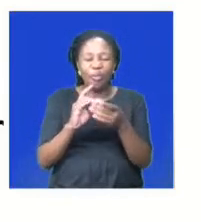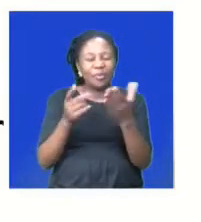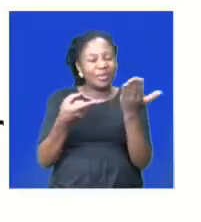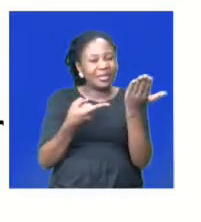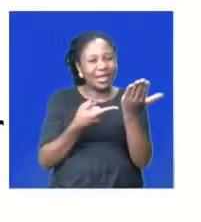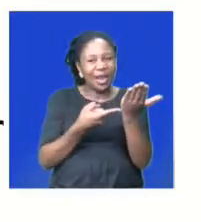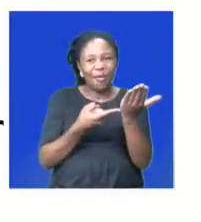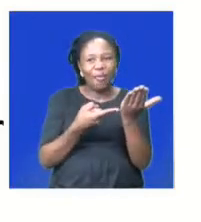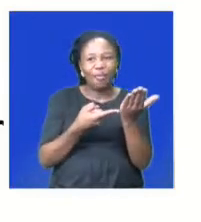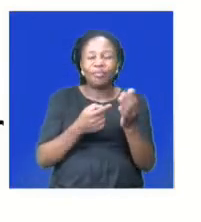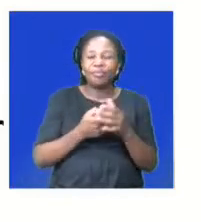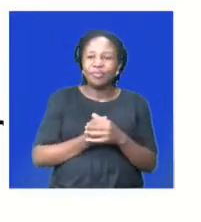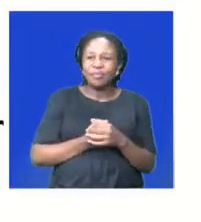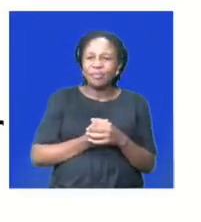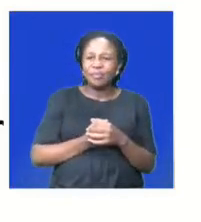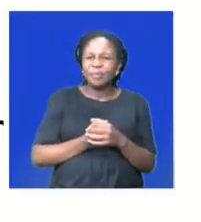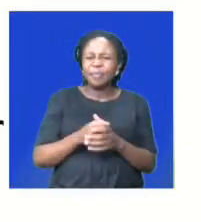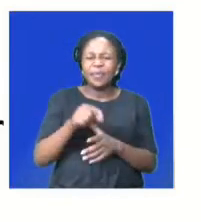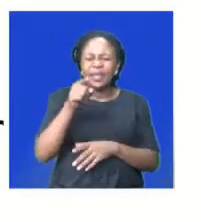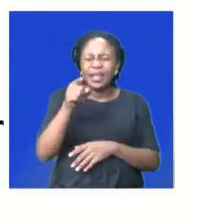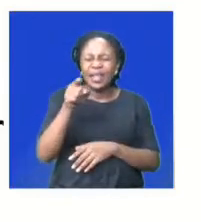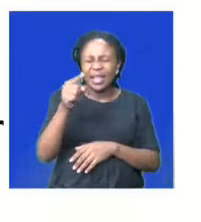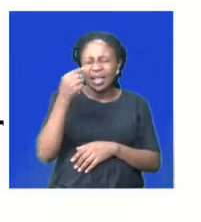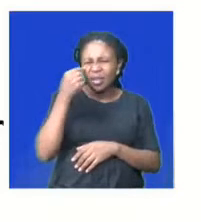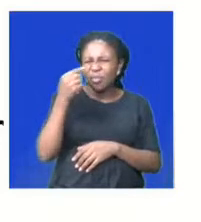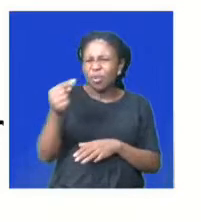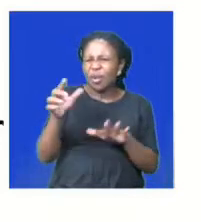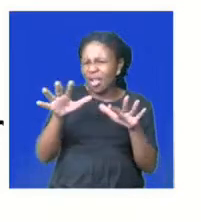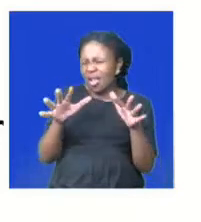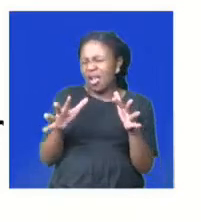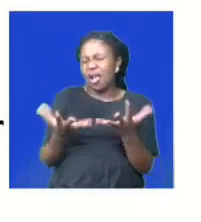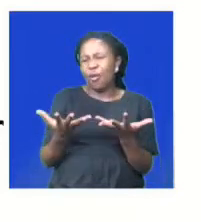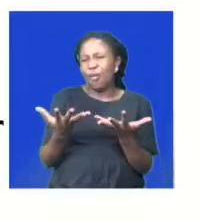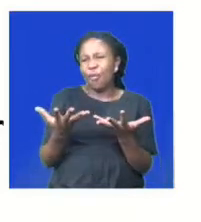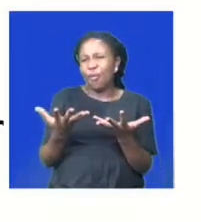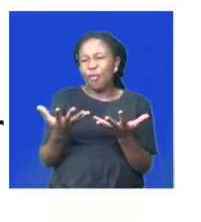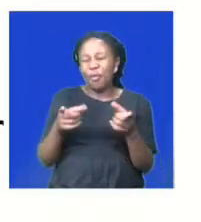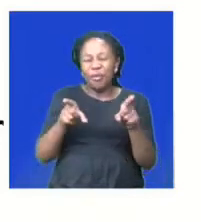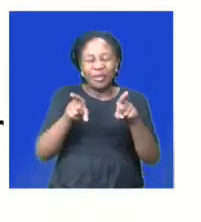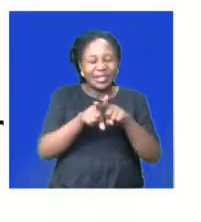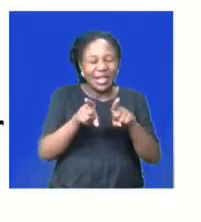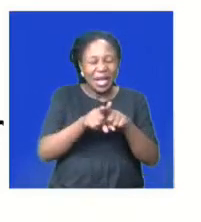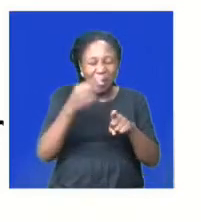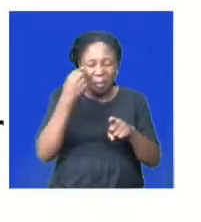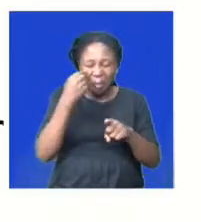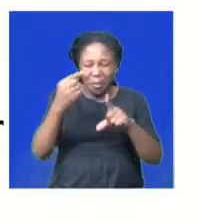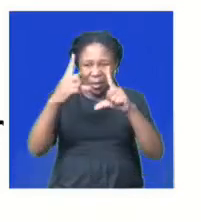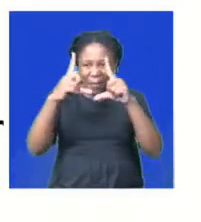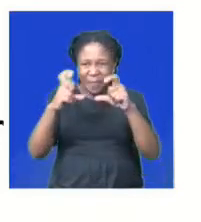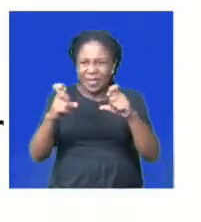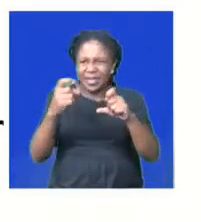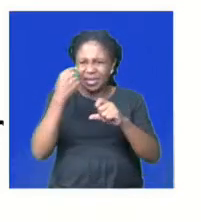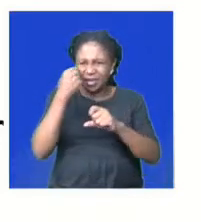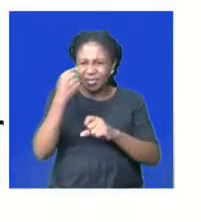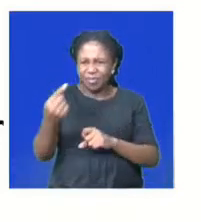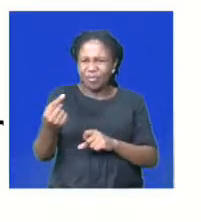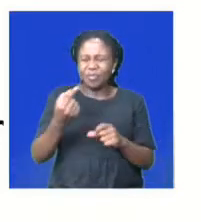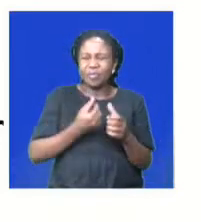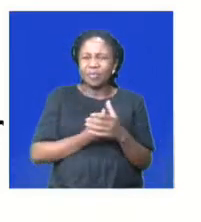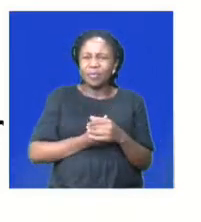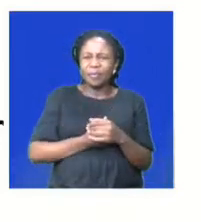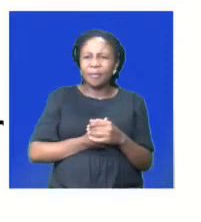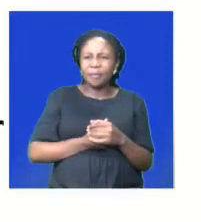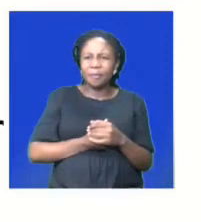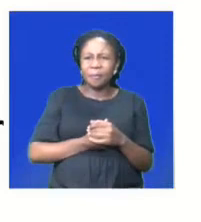How does that look like? Look at the picture, my dear learners. You see in this picture, there is